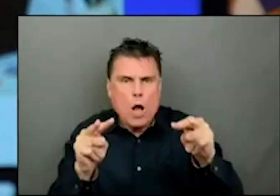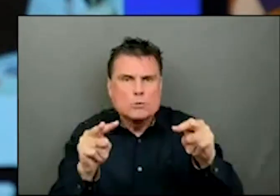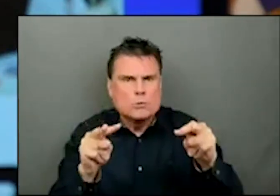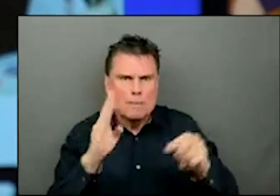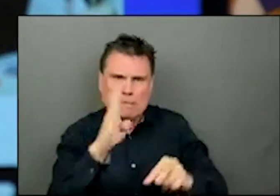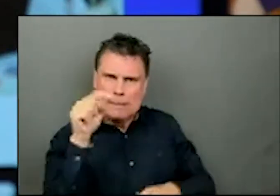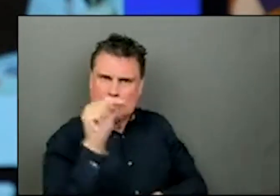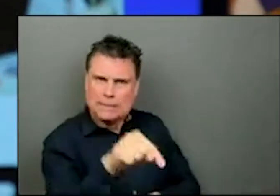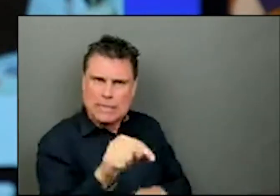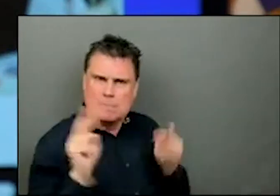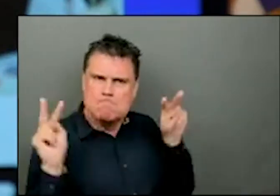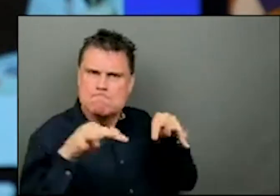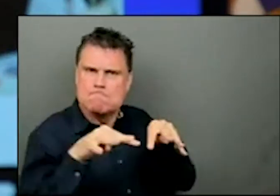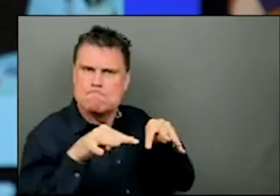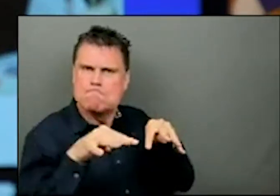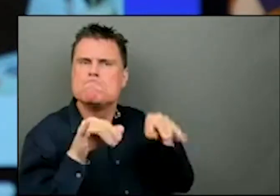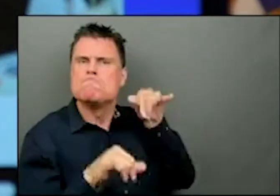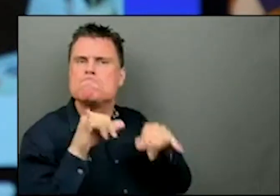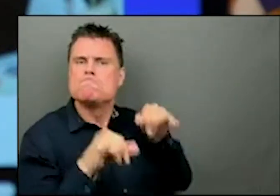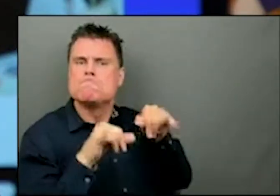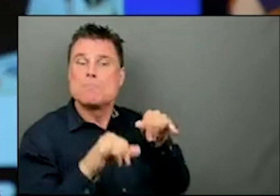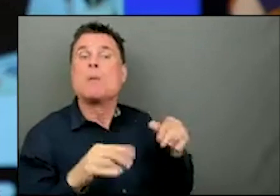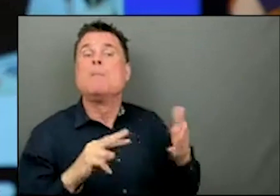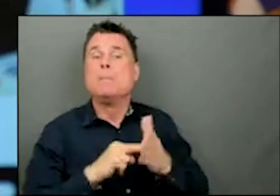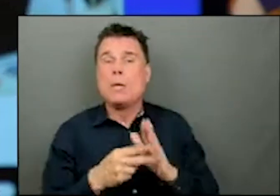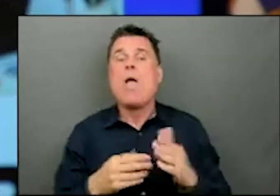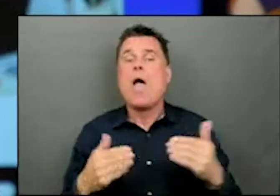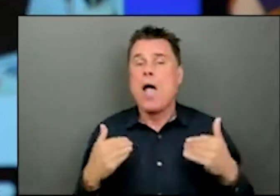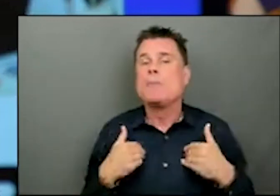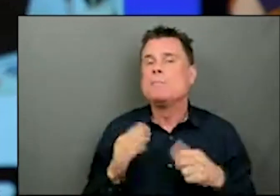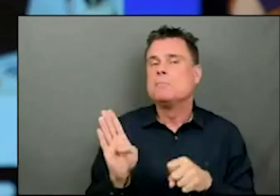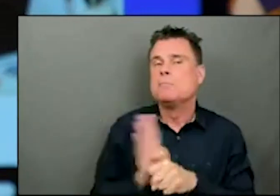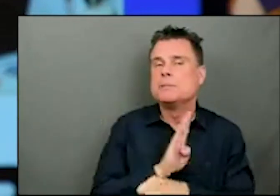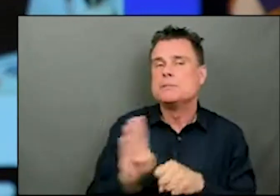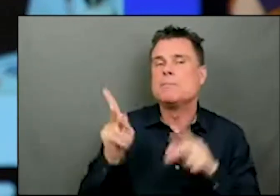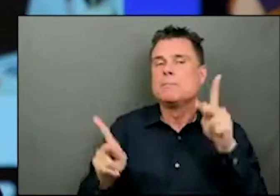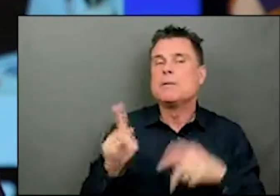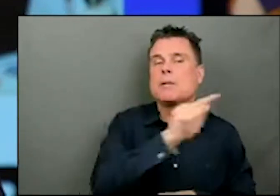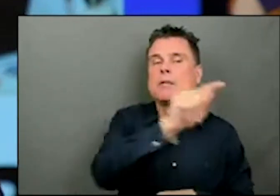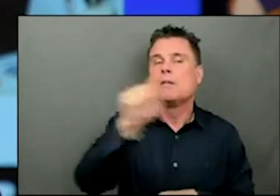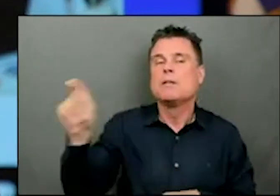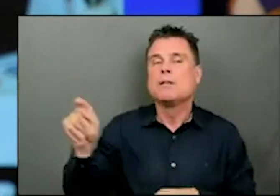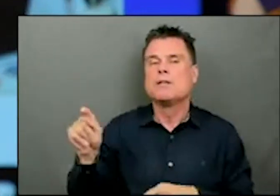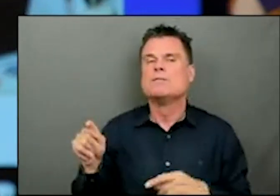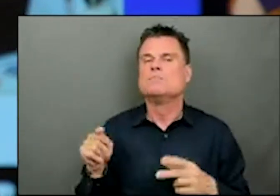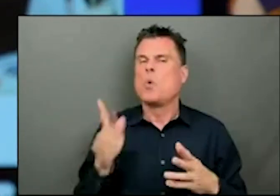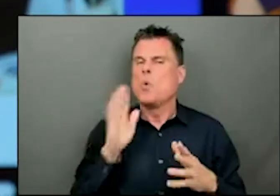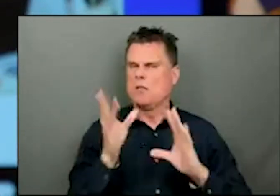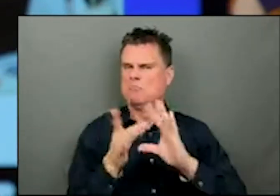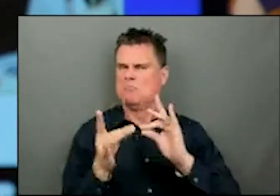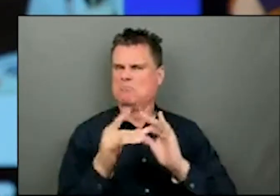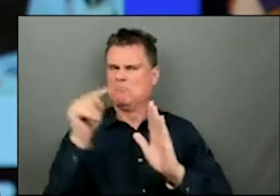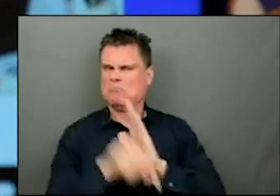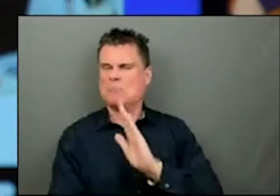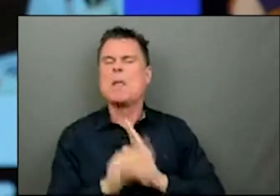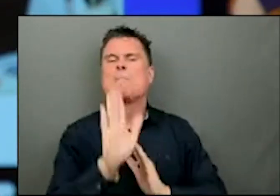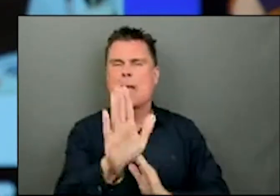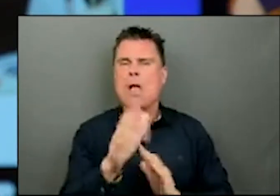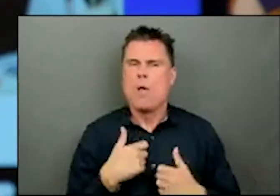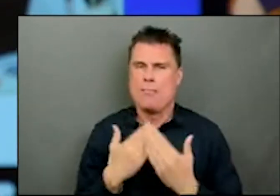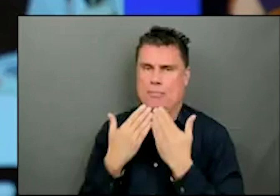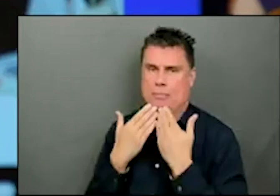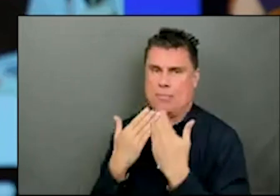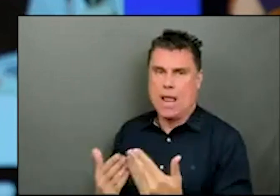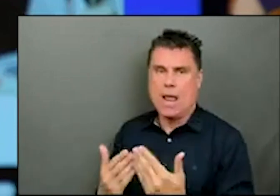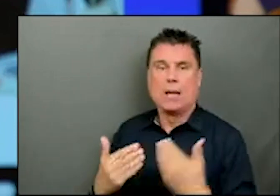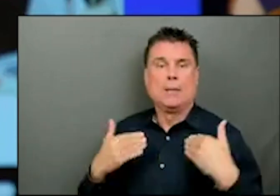We have some validators from industry who will be speaking after me, and I just want to say I want to lift my hands to Minister Kahlon and